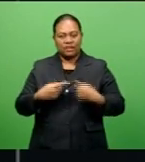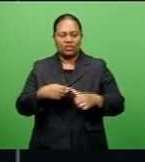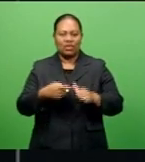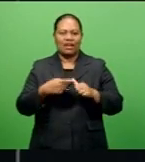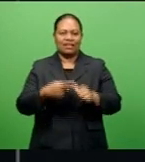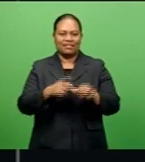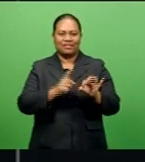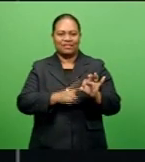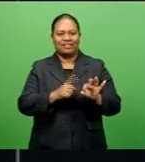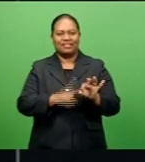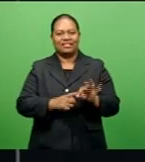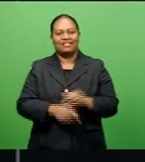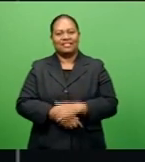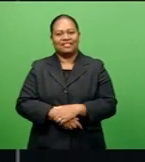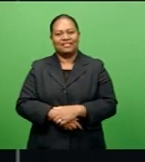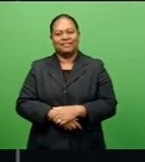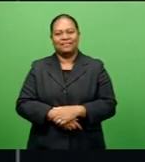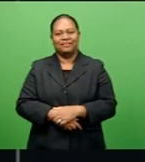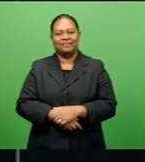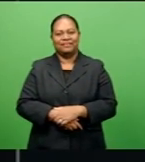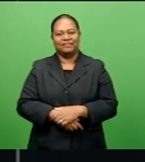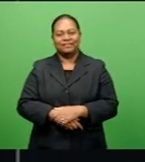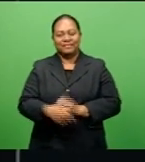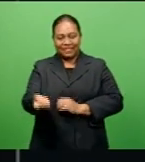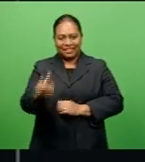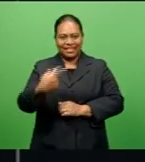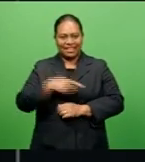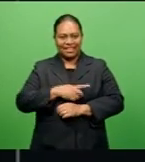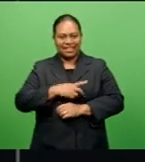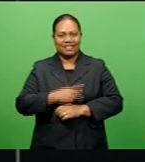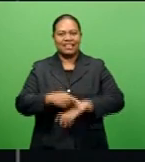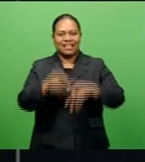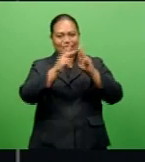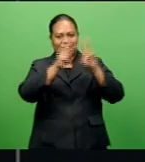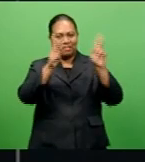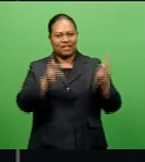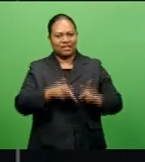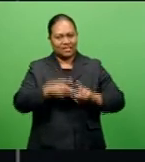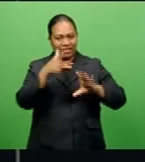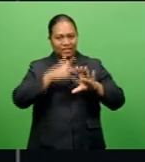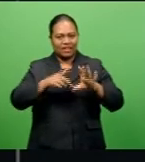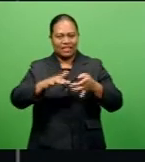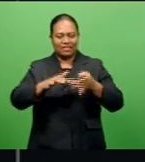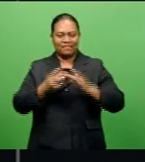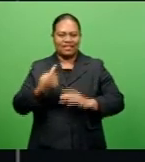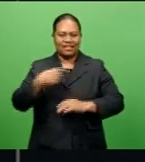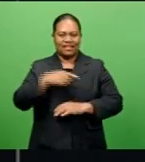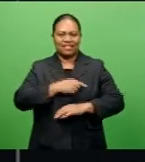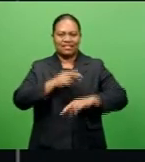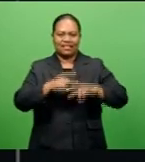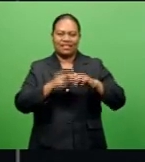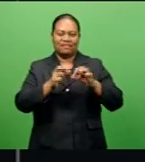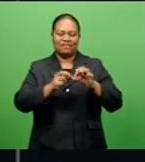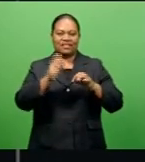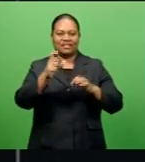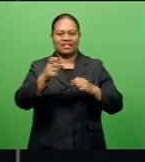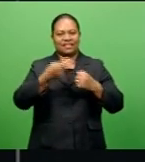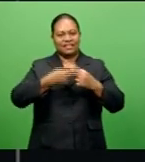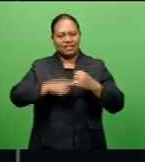answer. You can send us newsworthy pictures and videos on email,